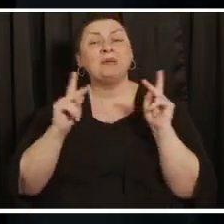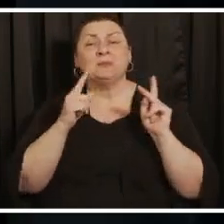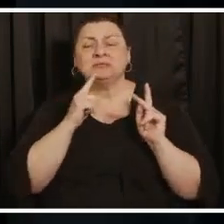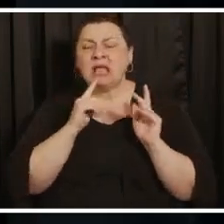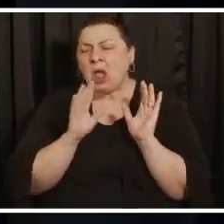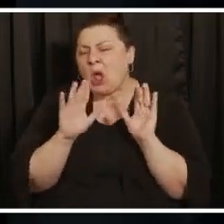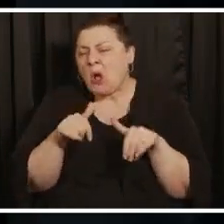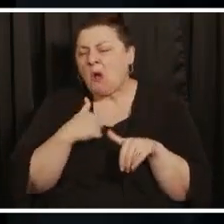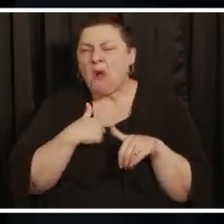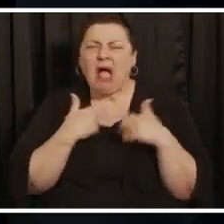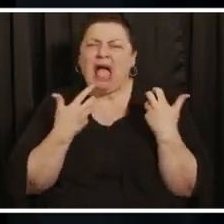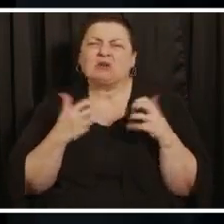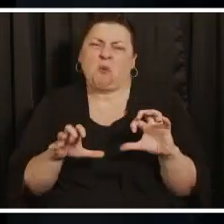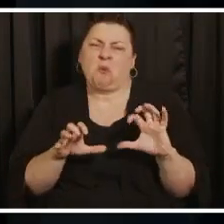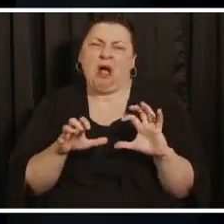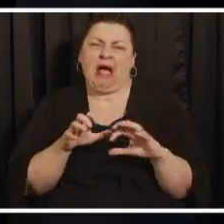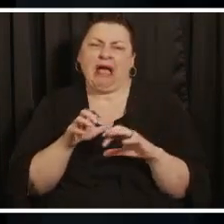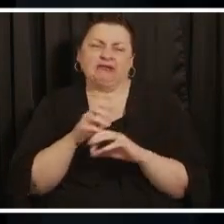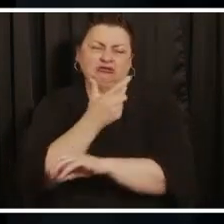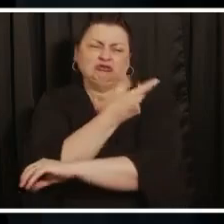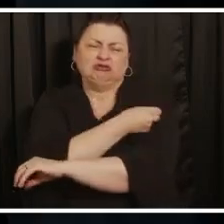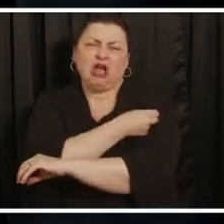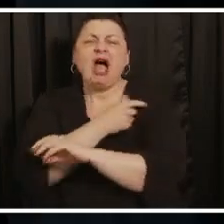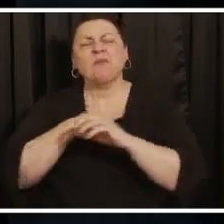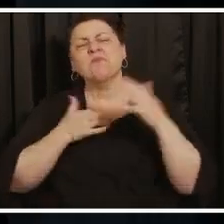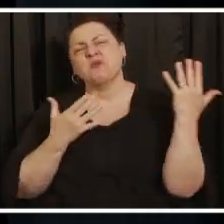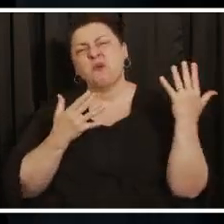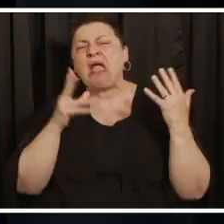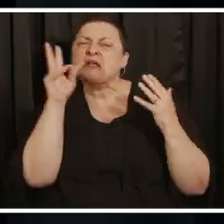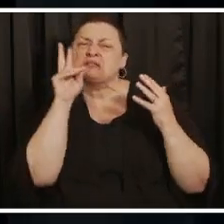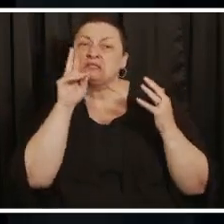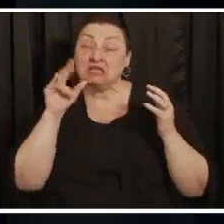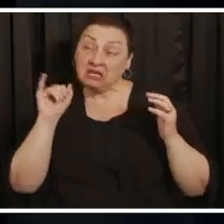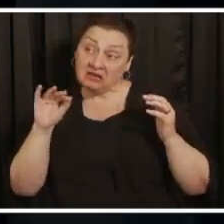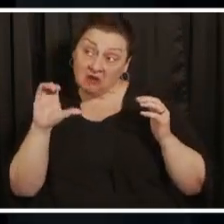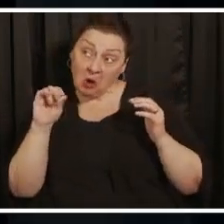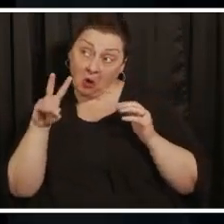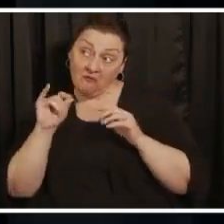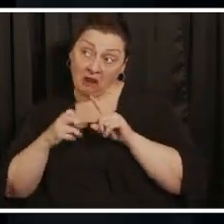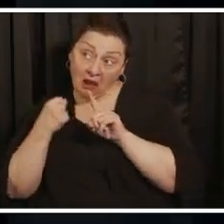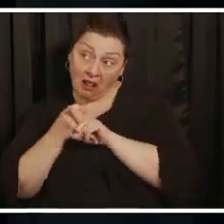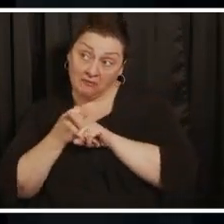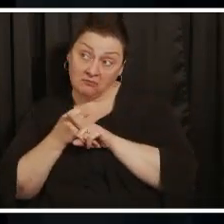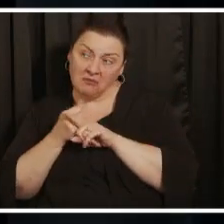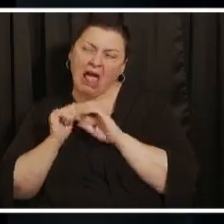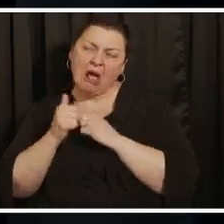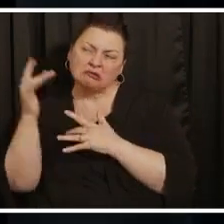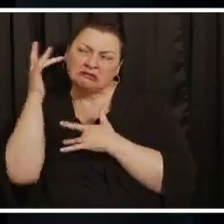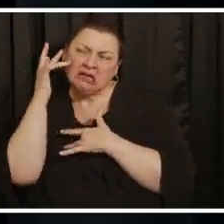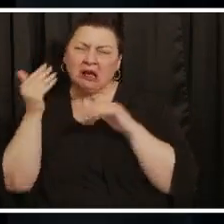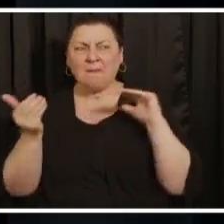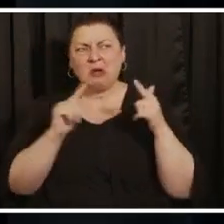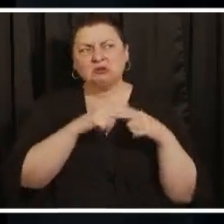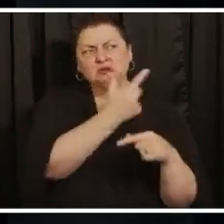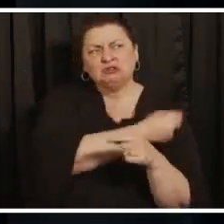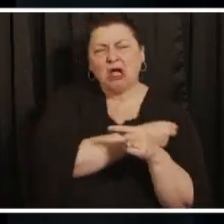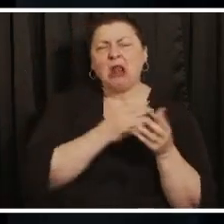risk of getting COVID against the risk of getting the shot. And I just want to point out that if you do that in an analytical way,